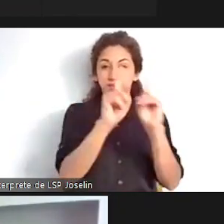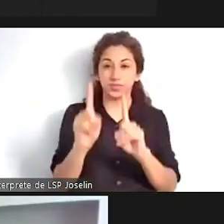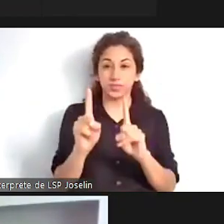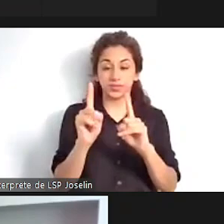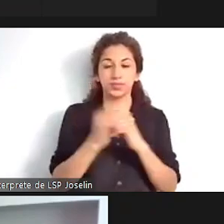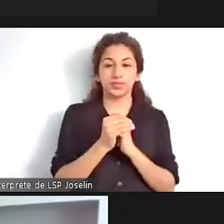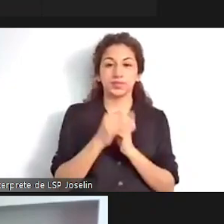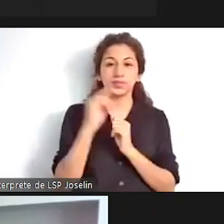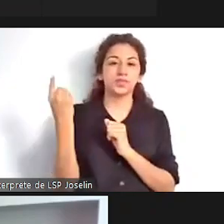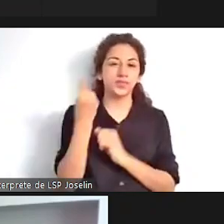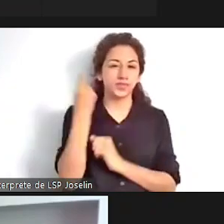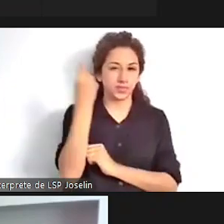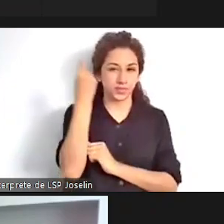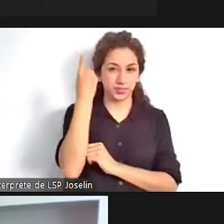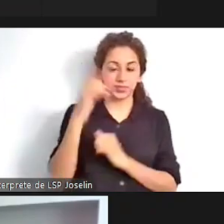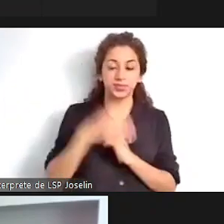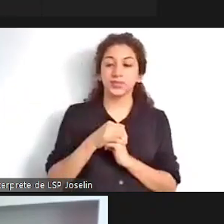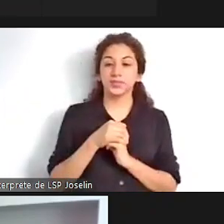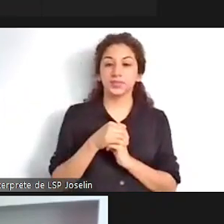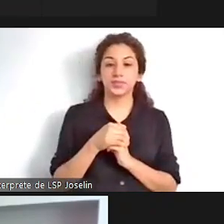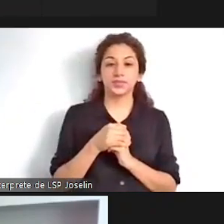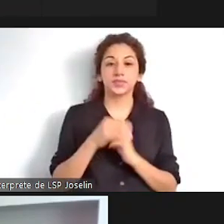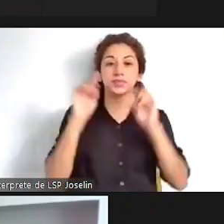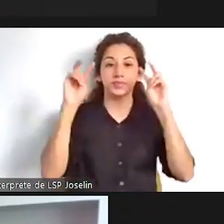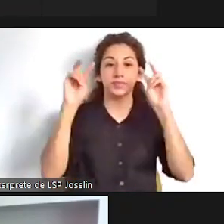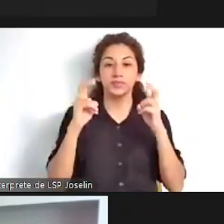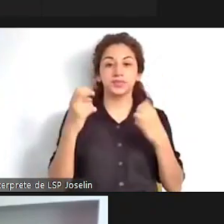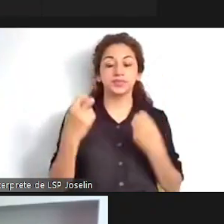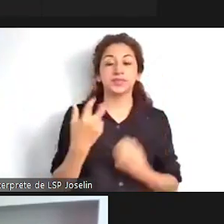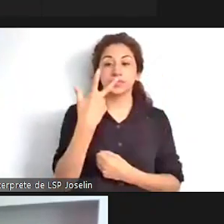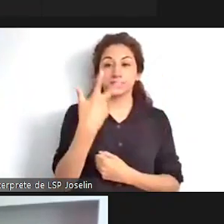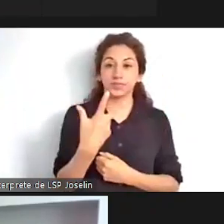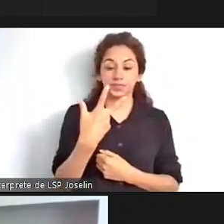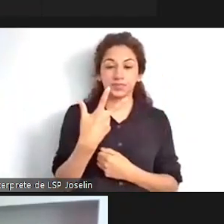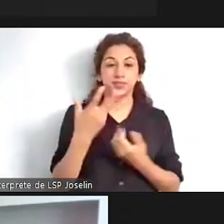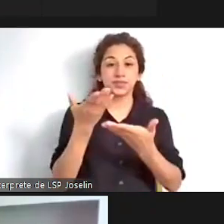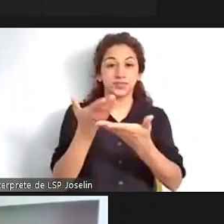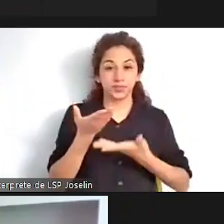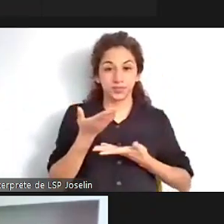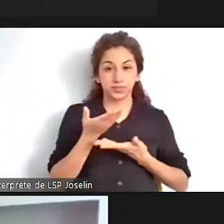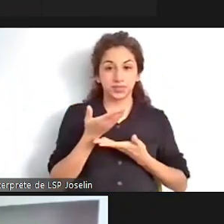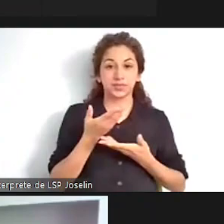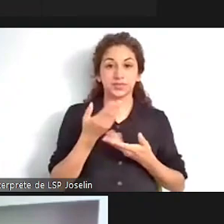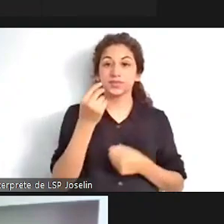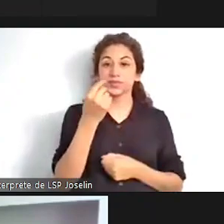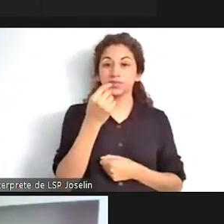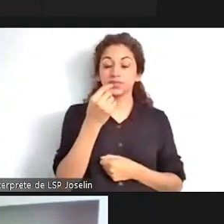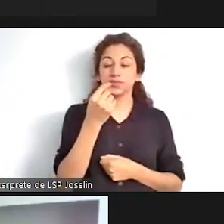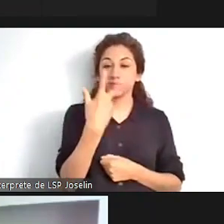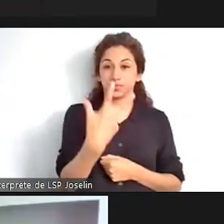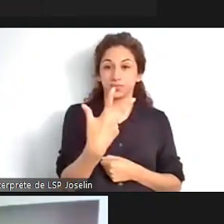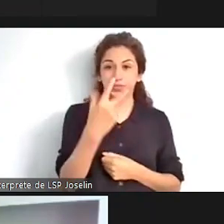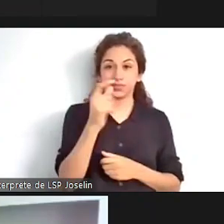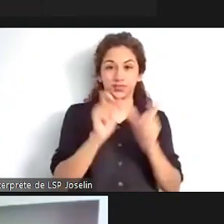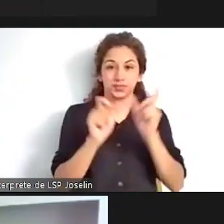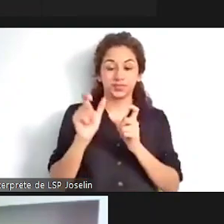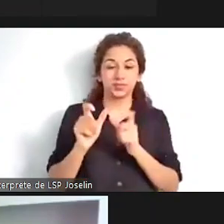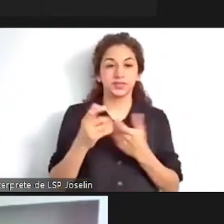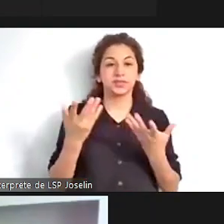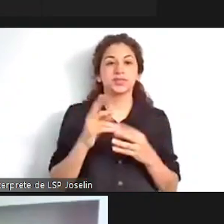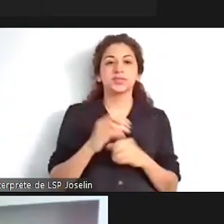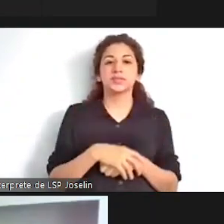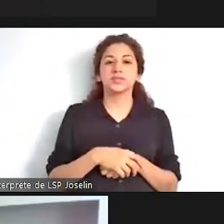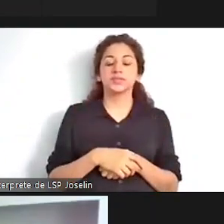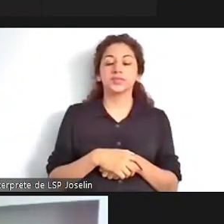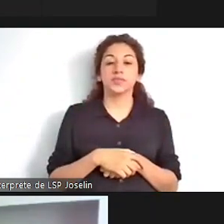last question a more general question for all three of our guests and it